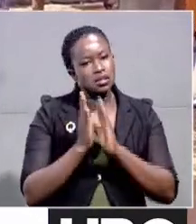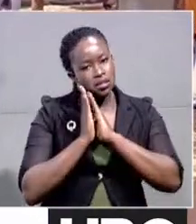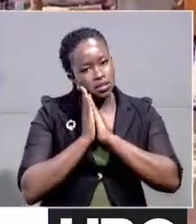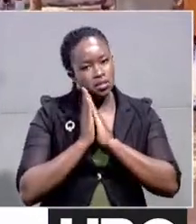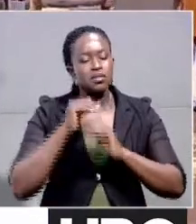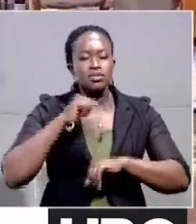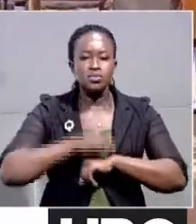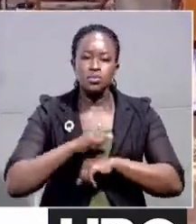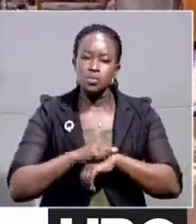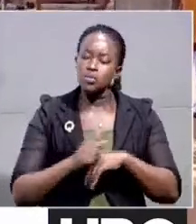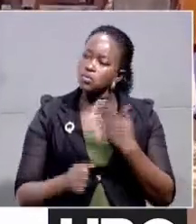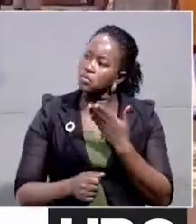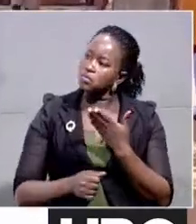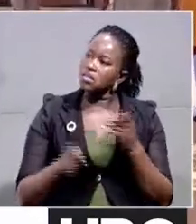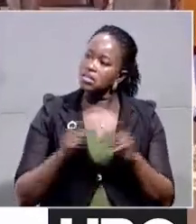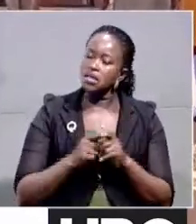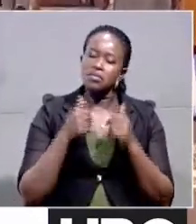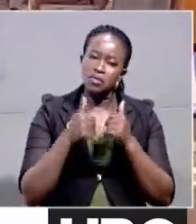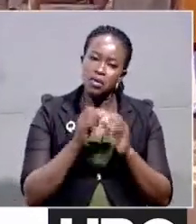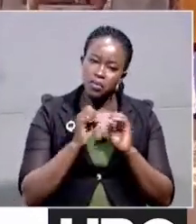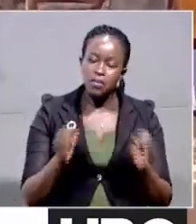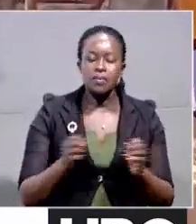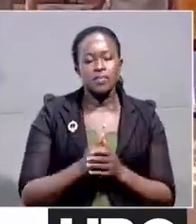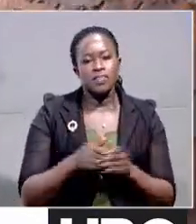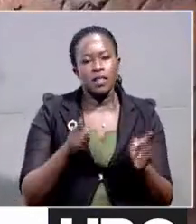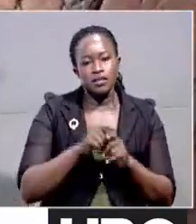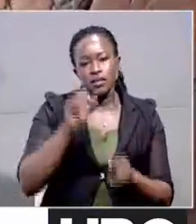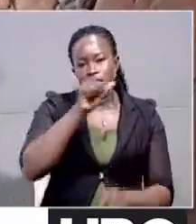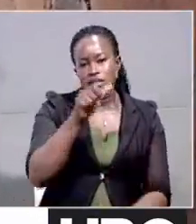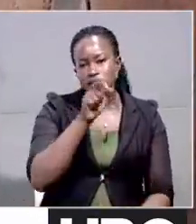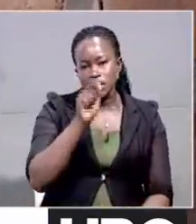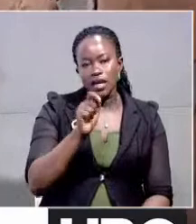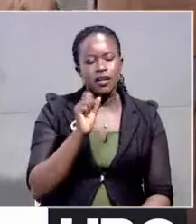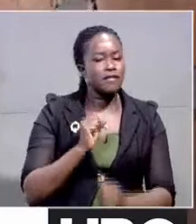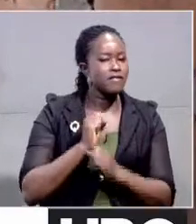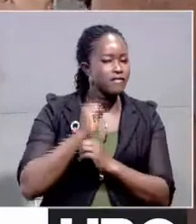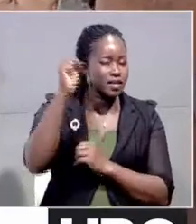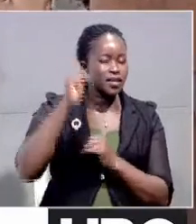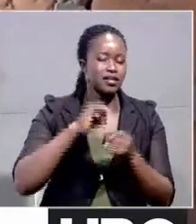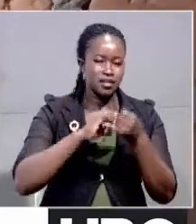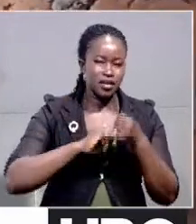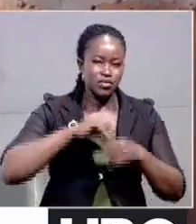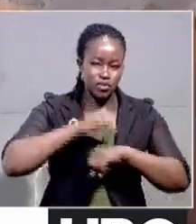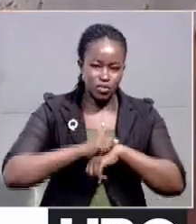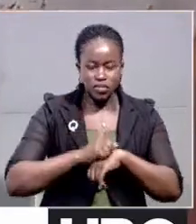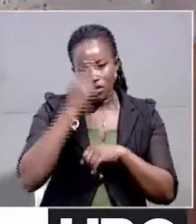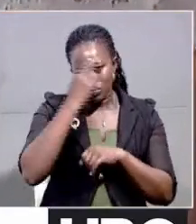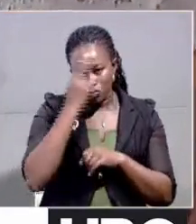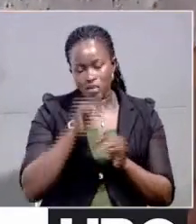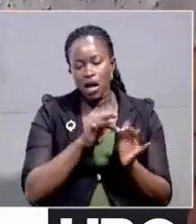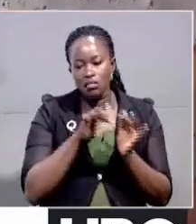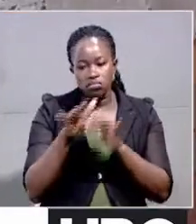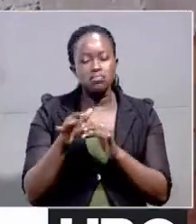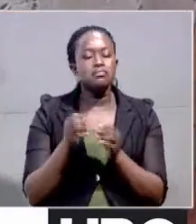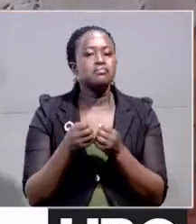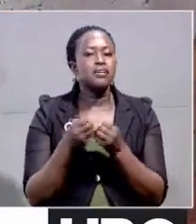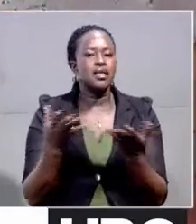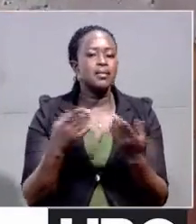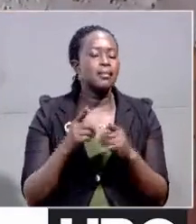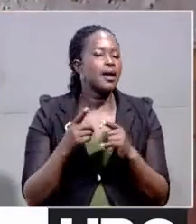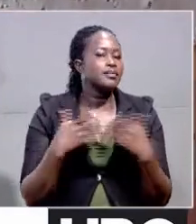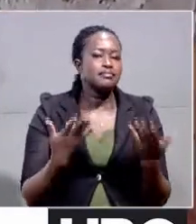remain wanting. At St. Victor's SS Kitasa, also students appeared in big numbers,